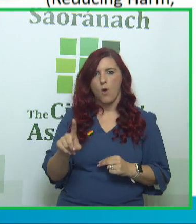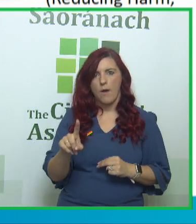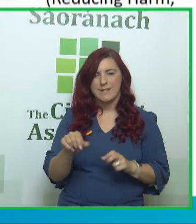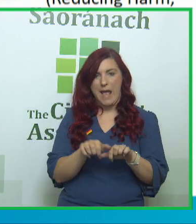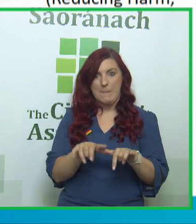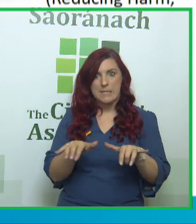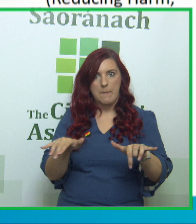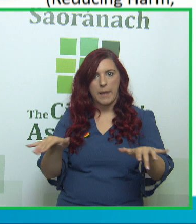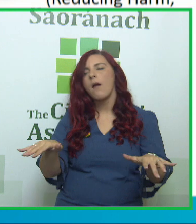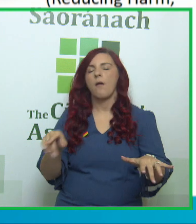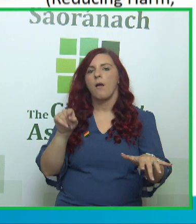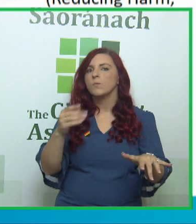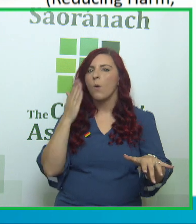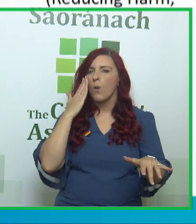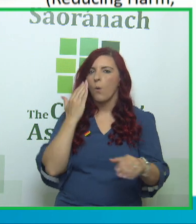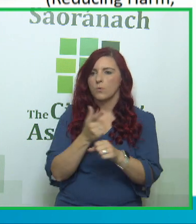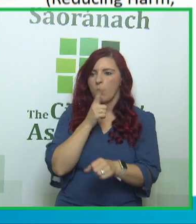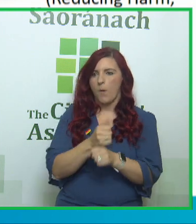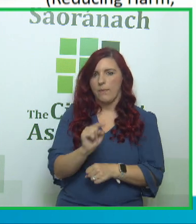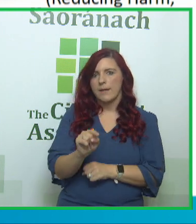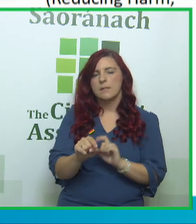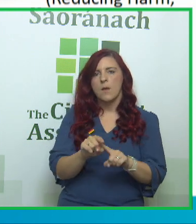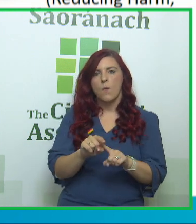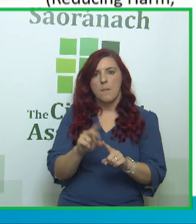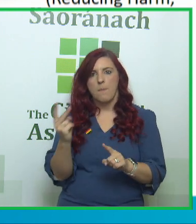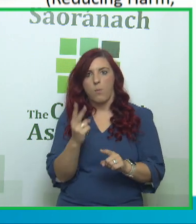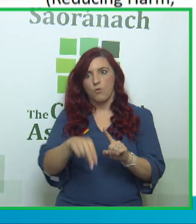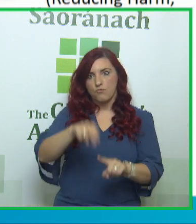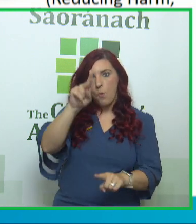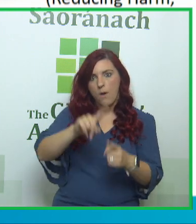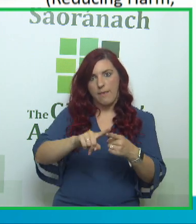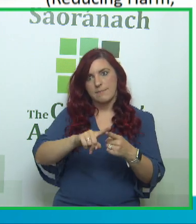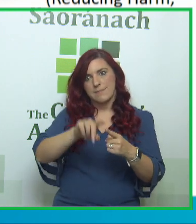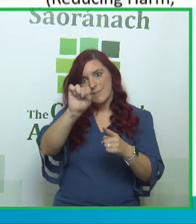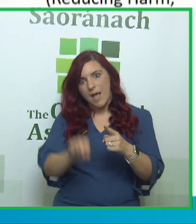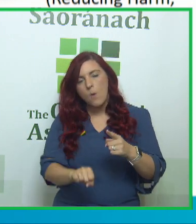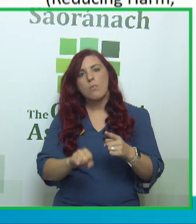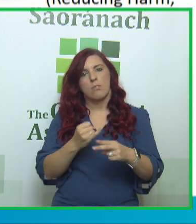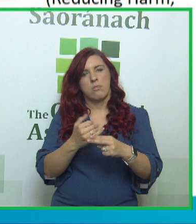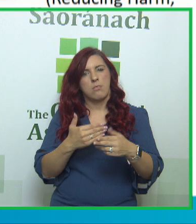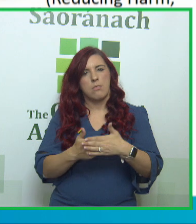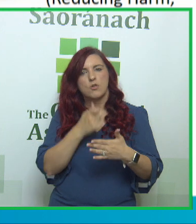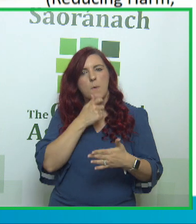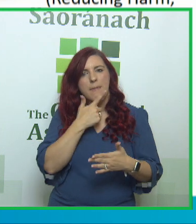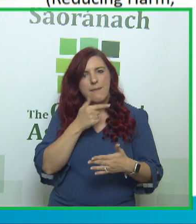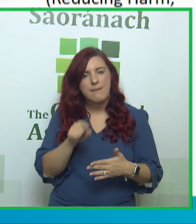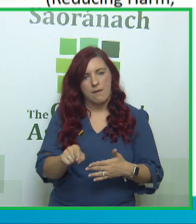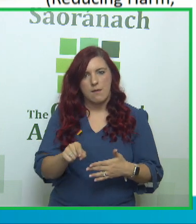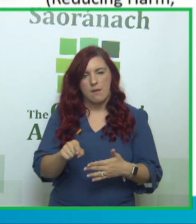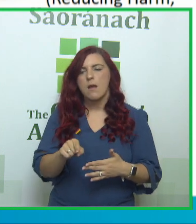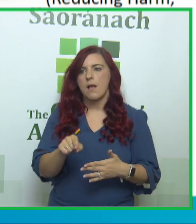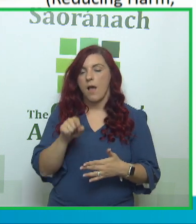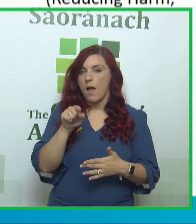all know about, which was predominantly in both north and south inner cities. And the purpose of that was